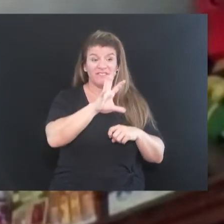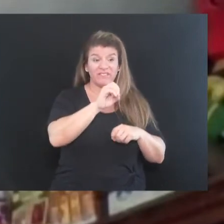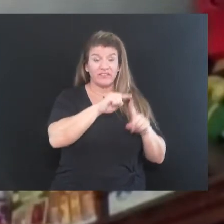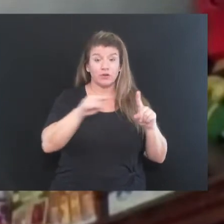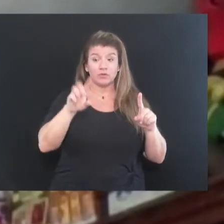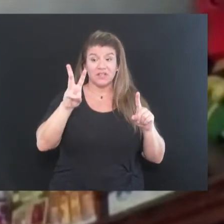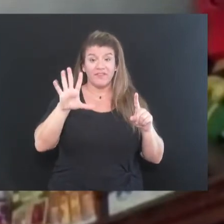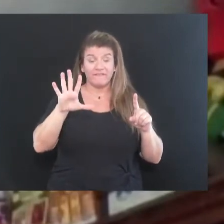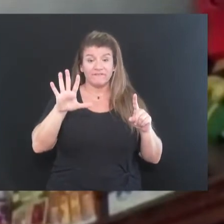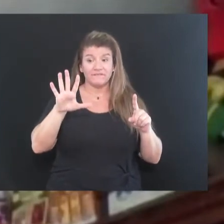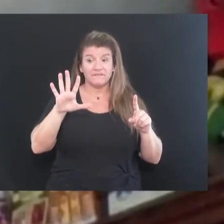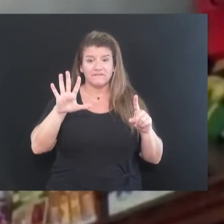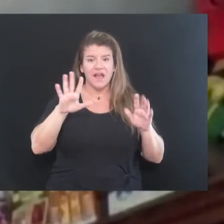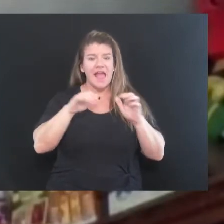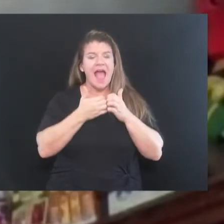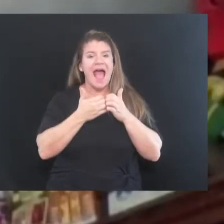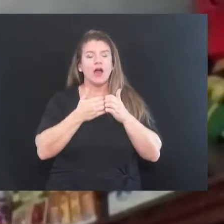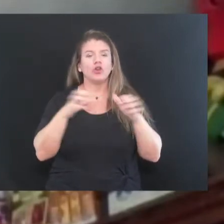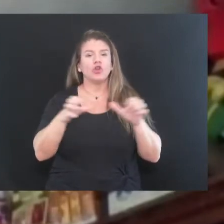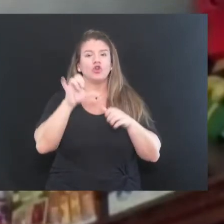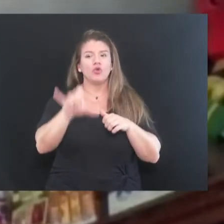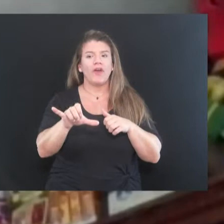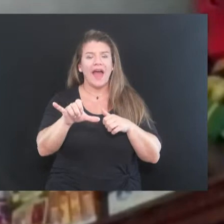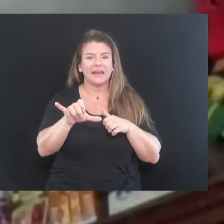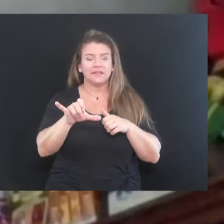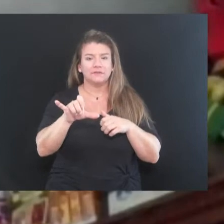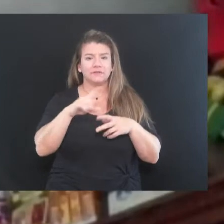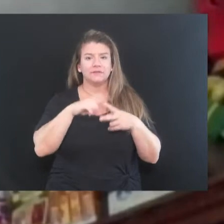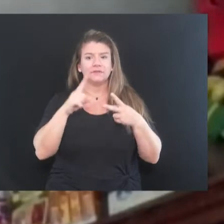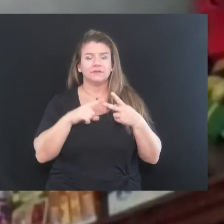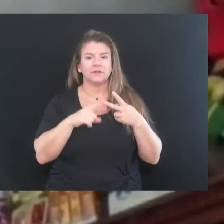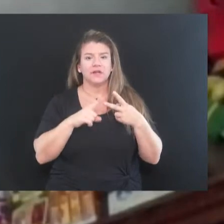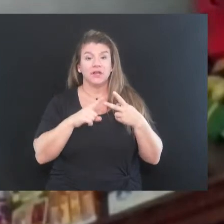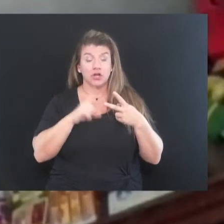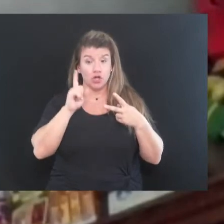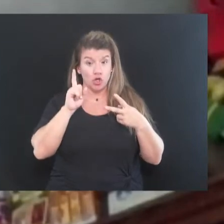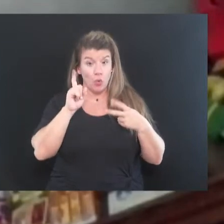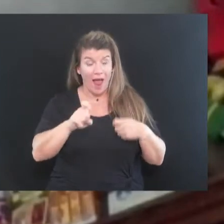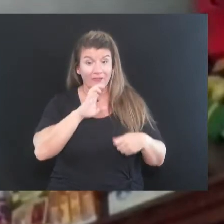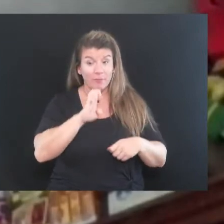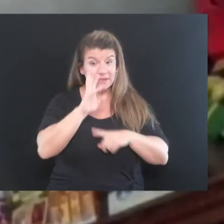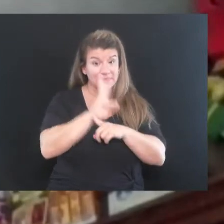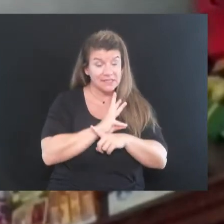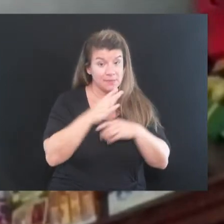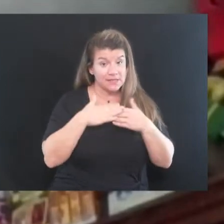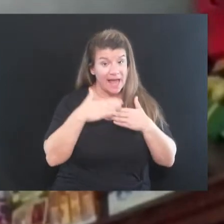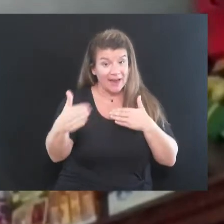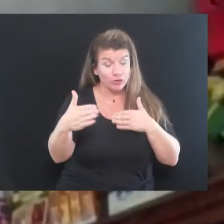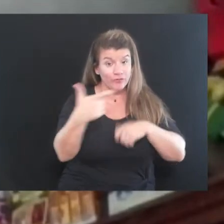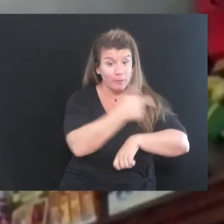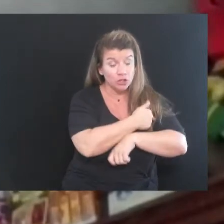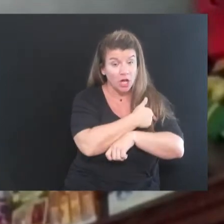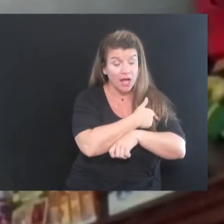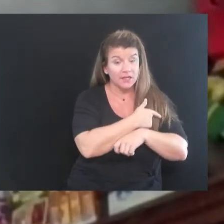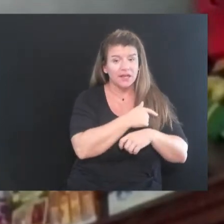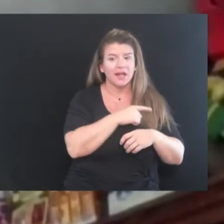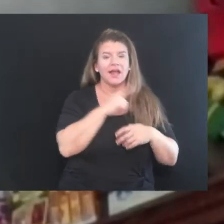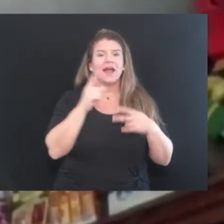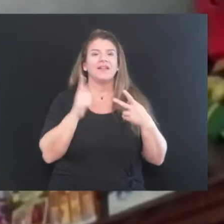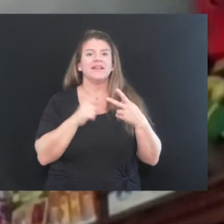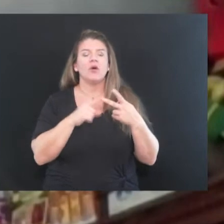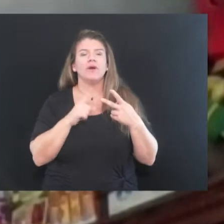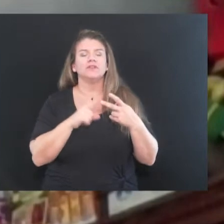65. How do you go about doing that? And do you have to be 6 months out? And then the other is on Save Our